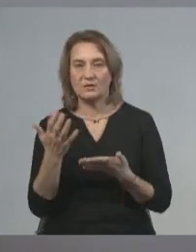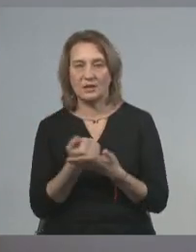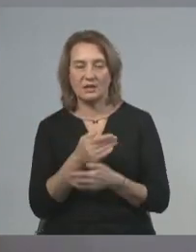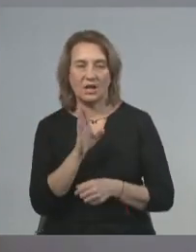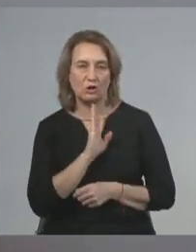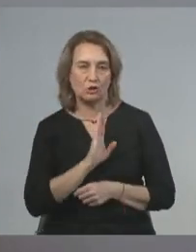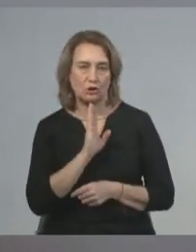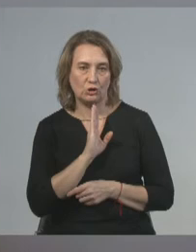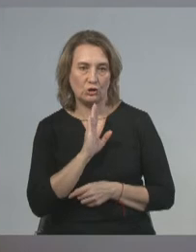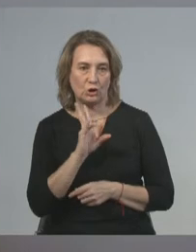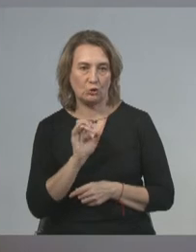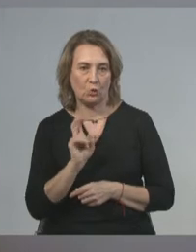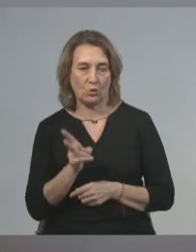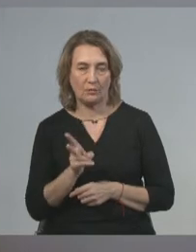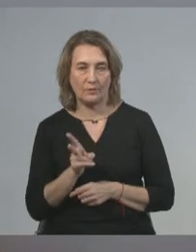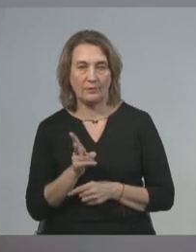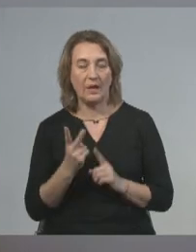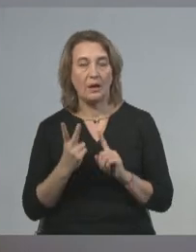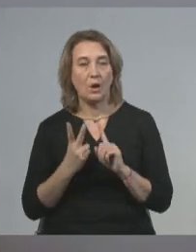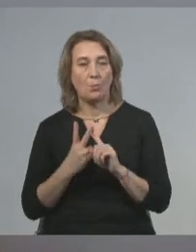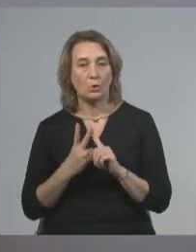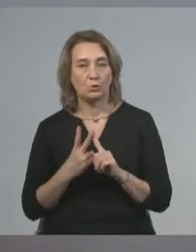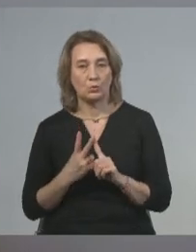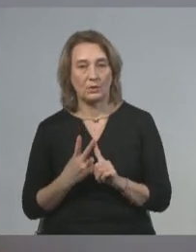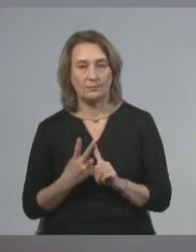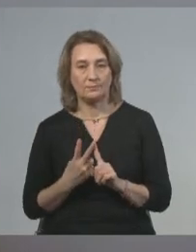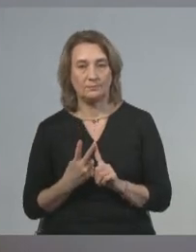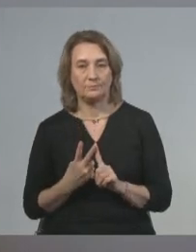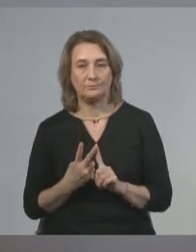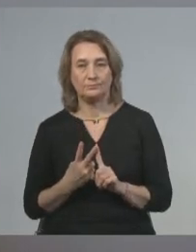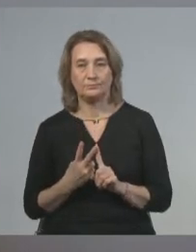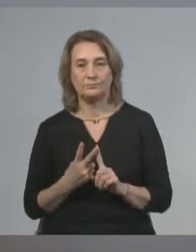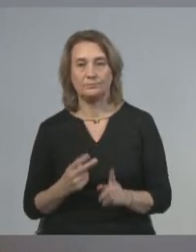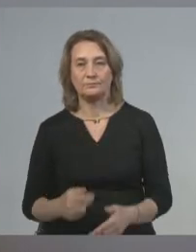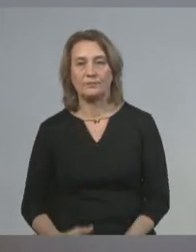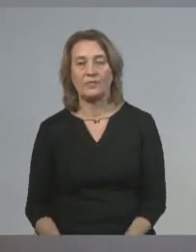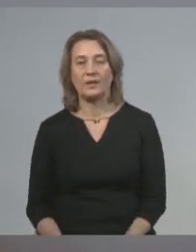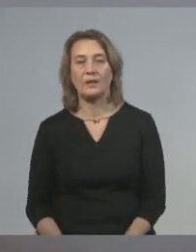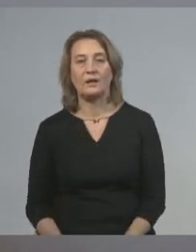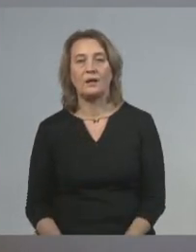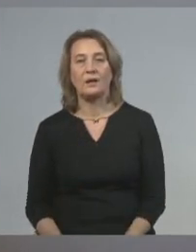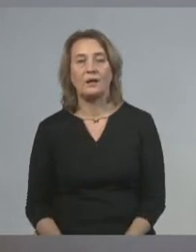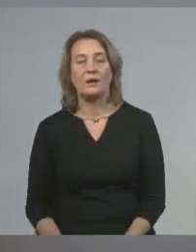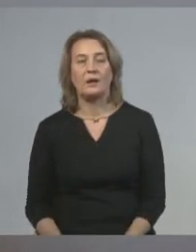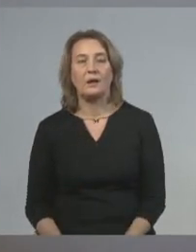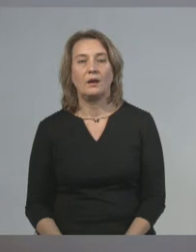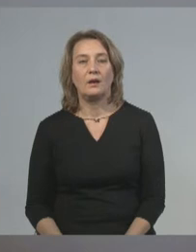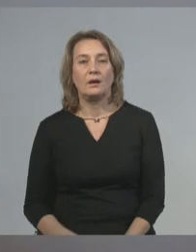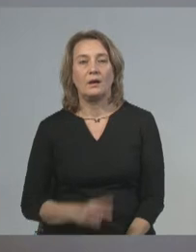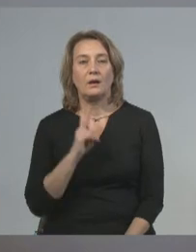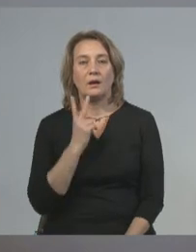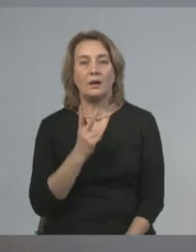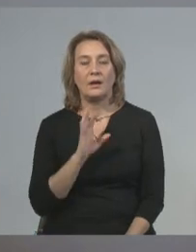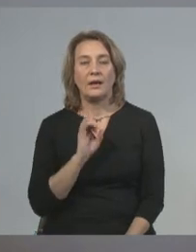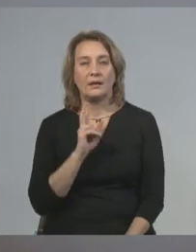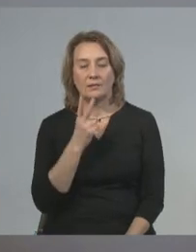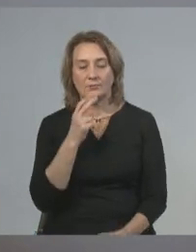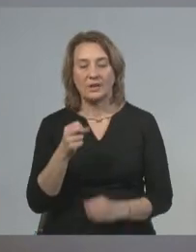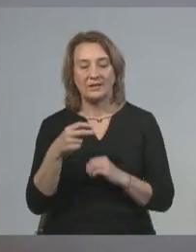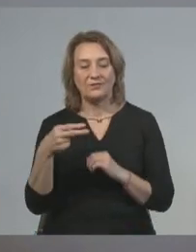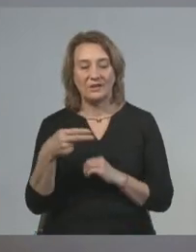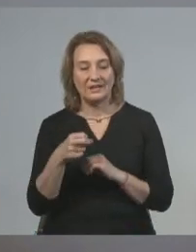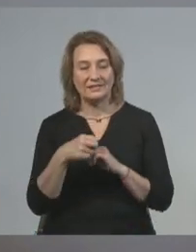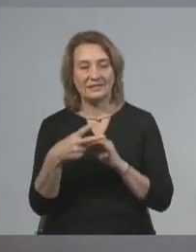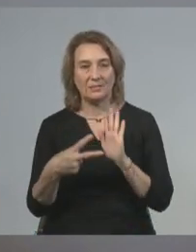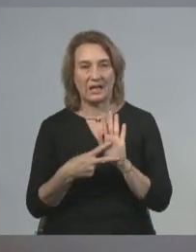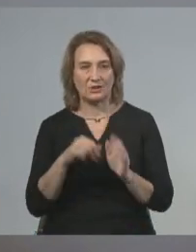spot uh secondly um as it's stated by research i have already mentioned from 2017 uh in